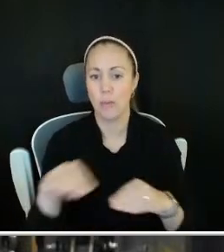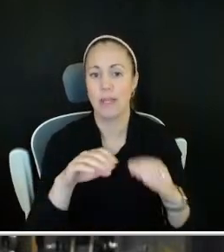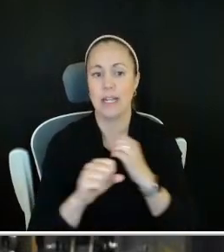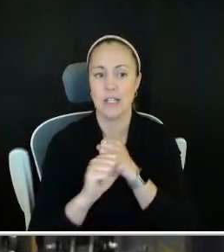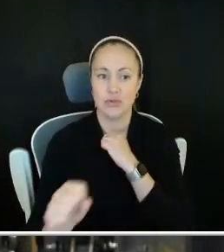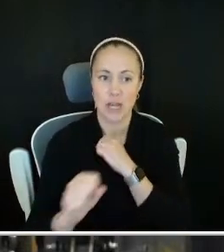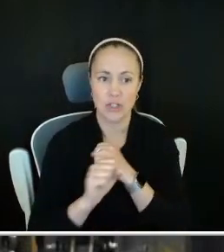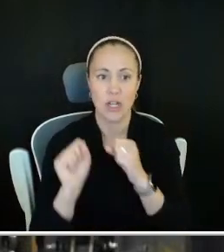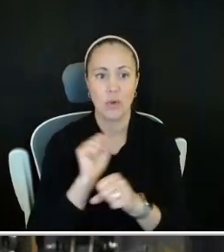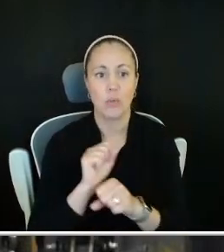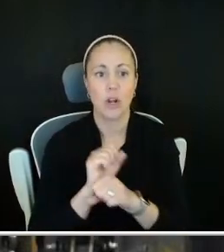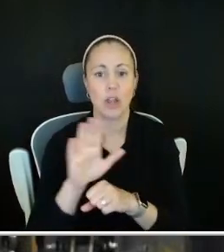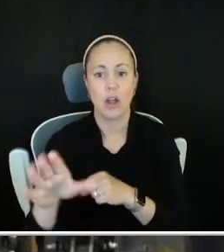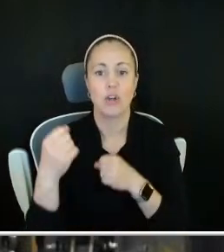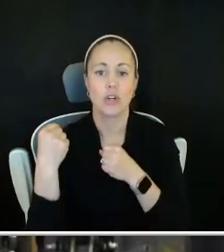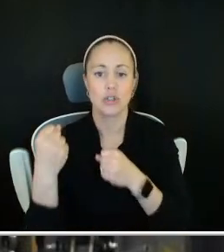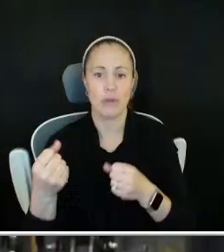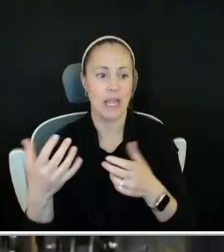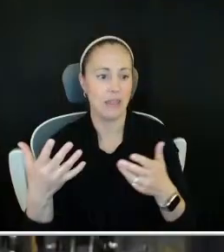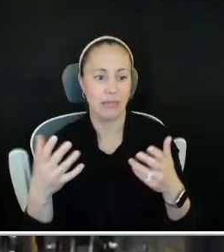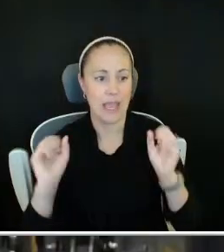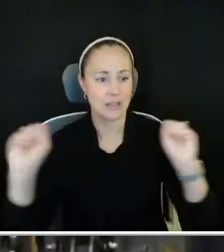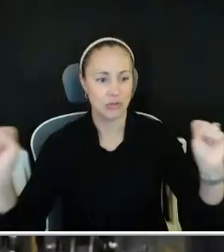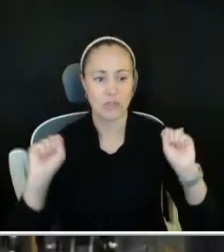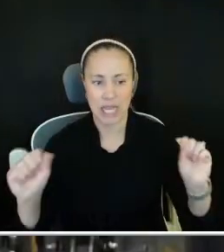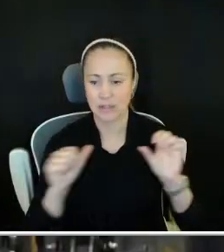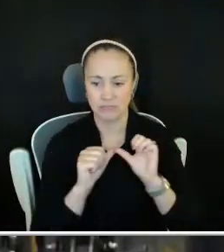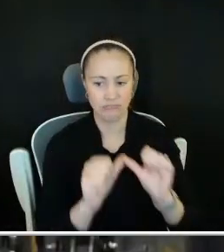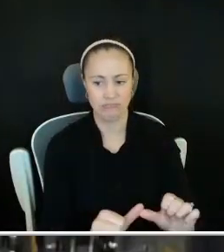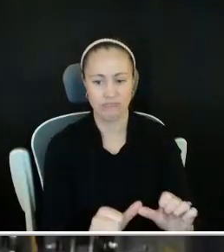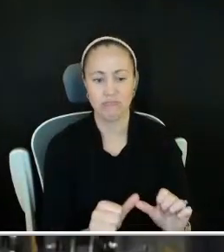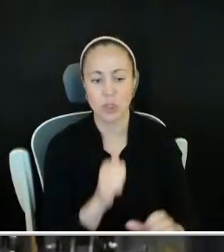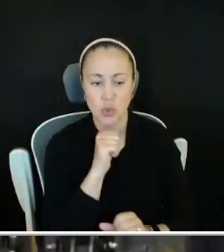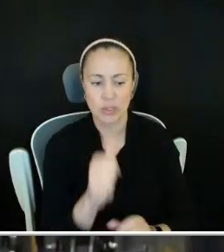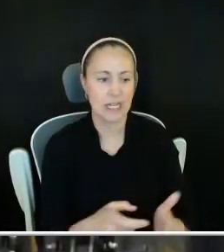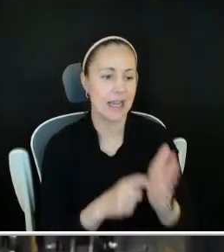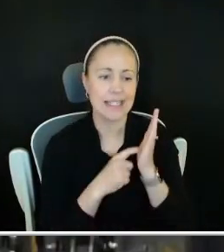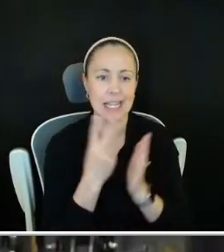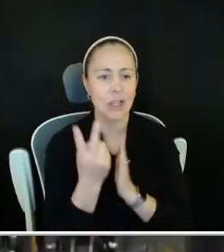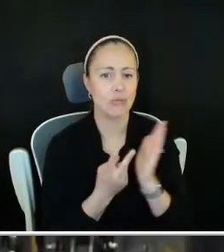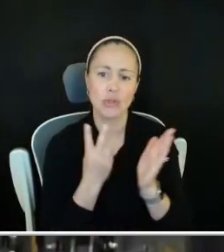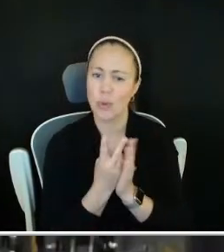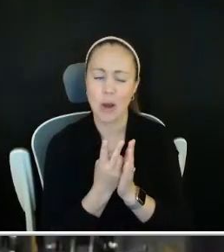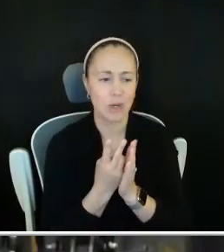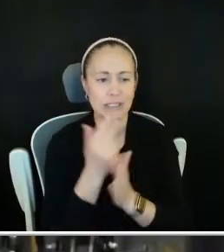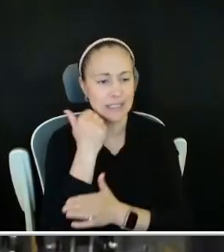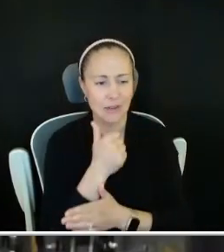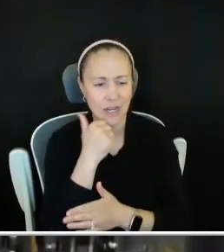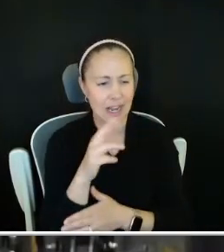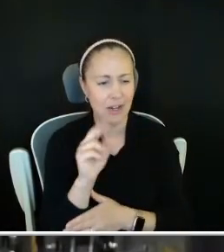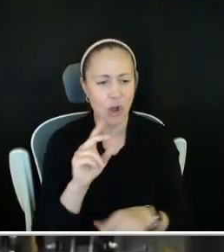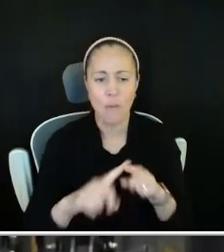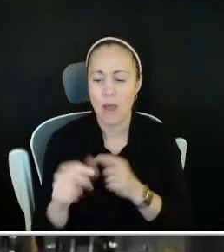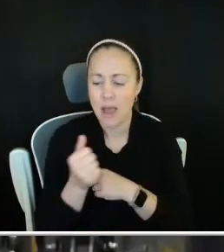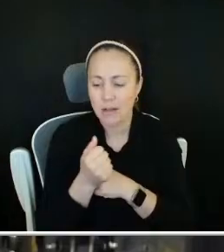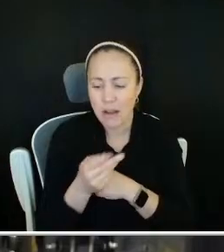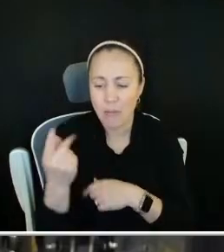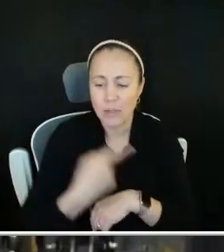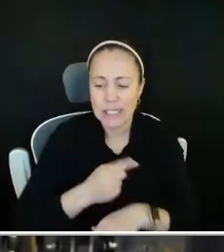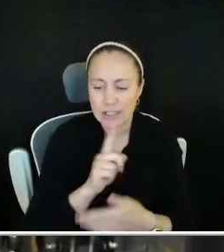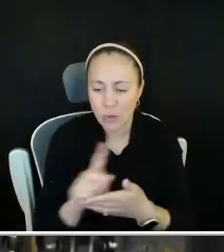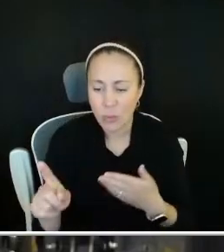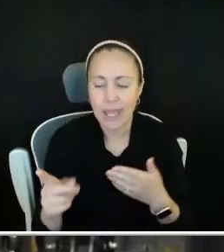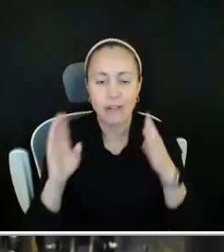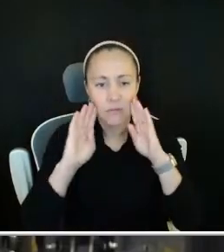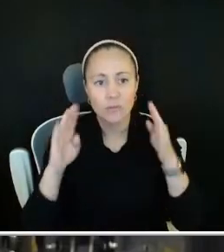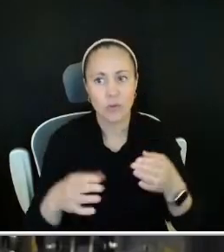exercises, even on a maintenance level. So it's not going to take you 2 hours a session, but doing a couple days a week of some strengthening and most days of the week